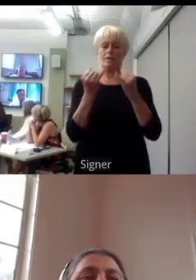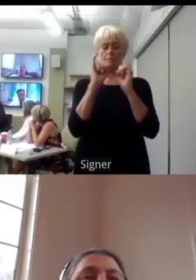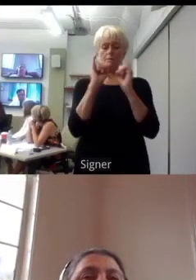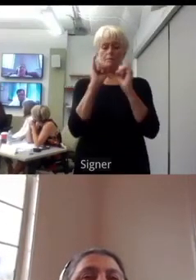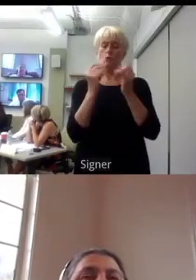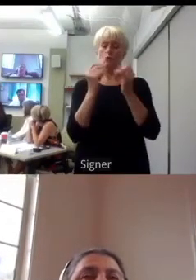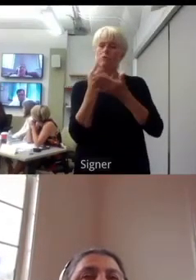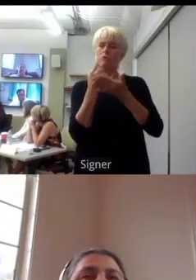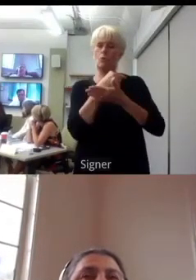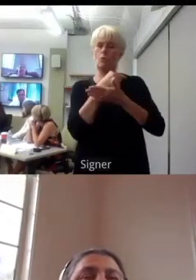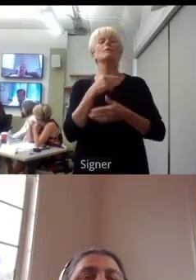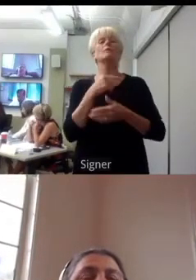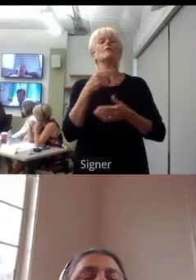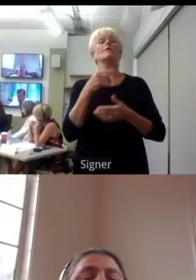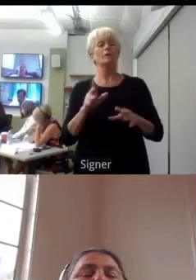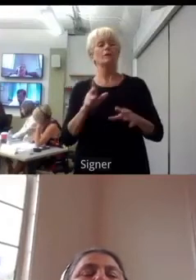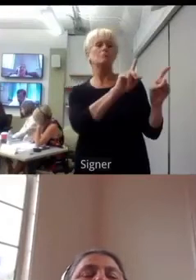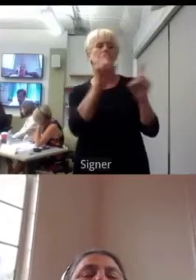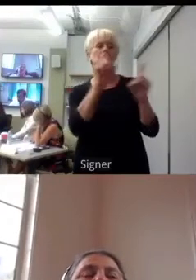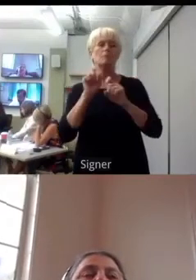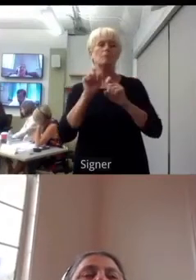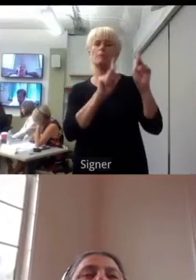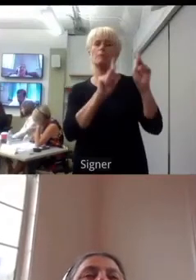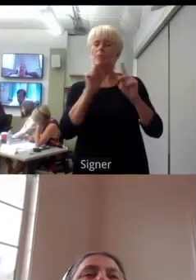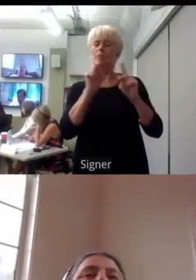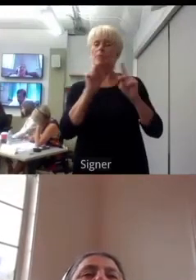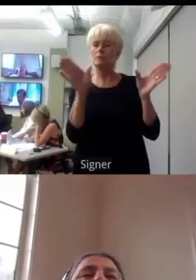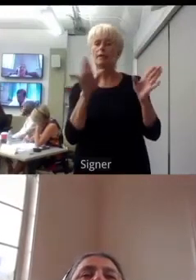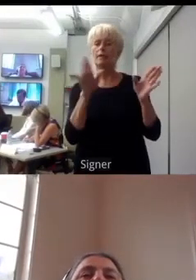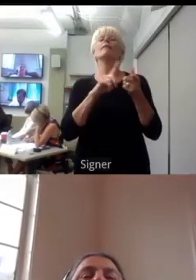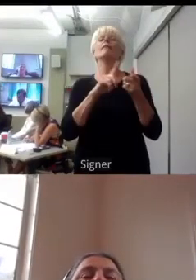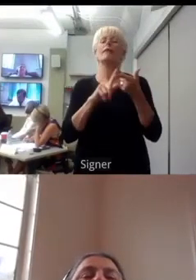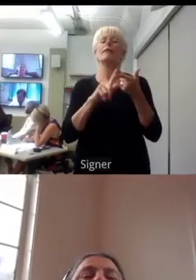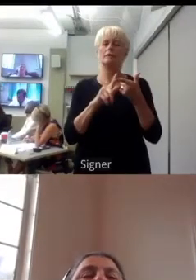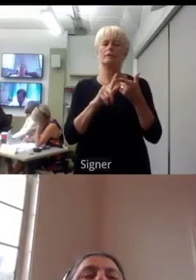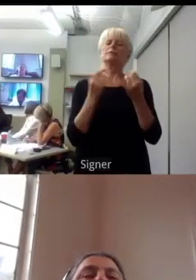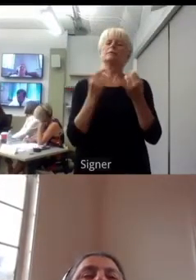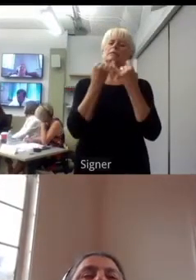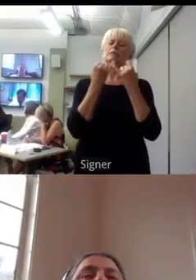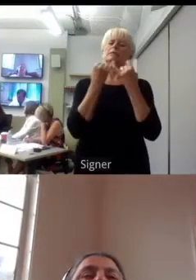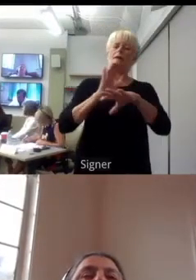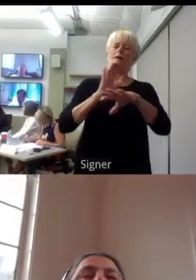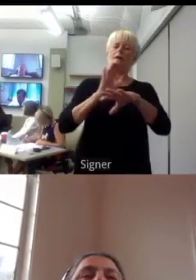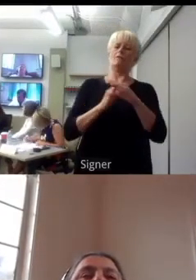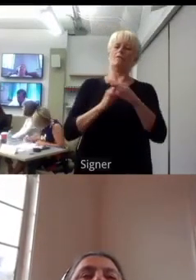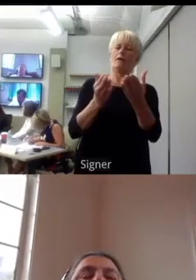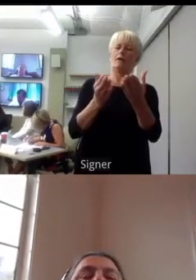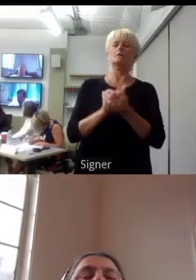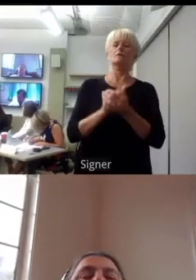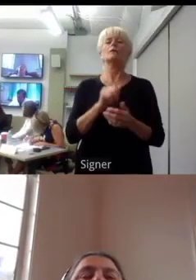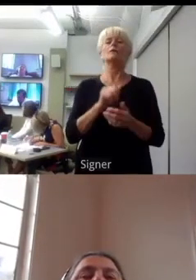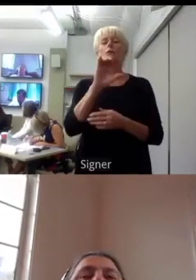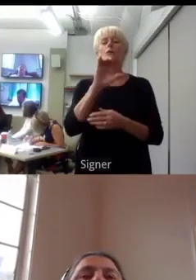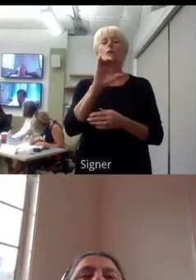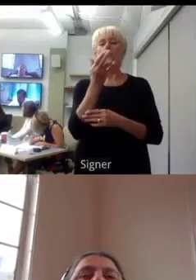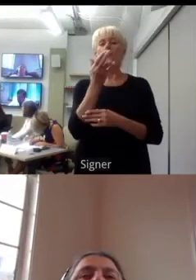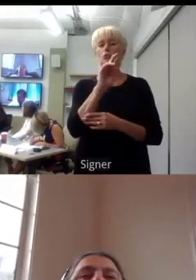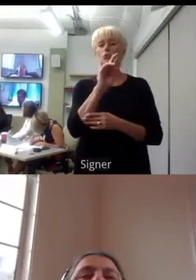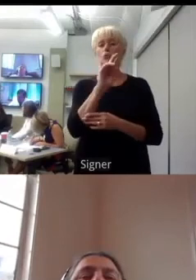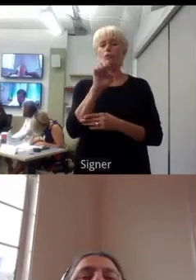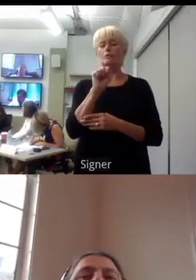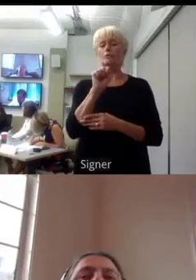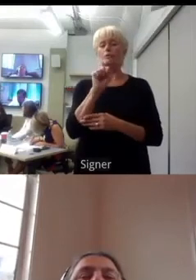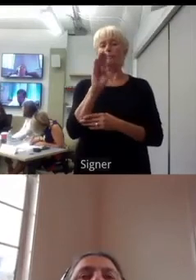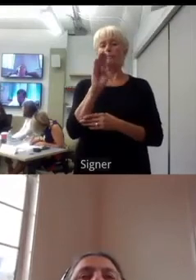and then offer their independent advice. Charles Beer brought to this the expertise of someone who had been a cabinet minister in